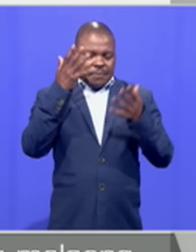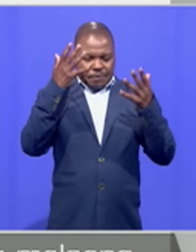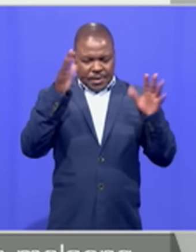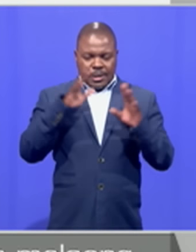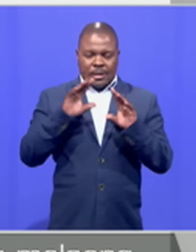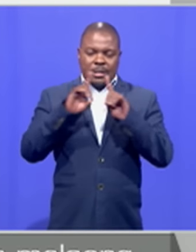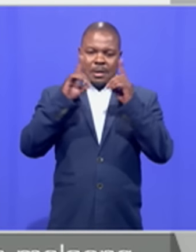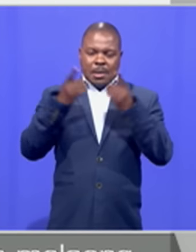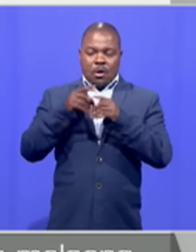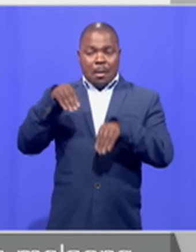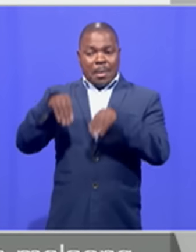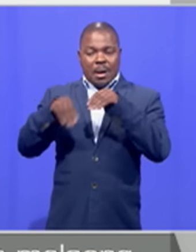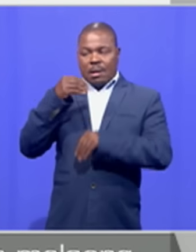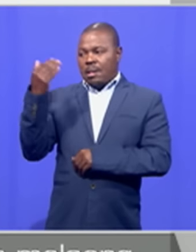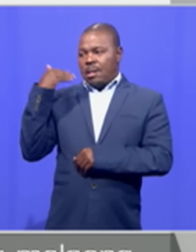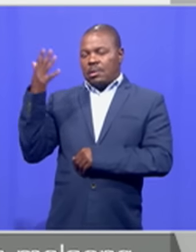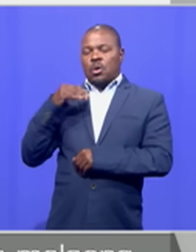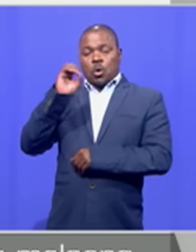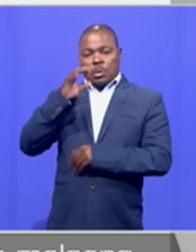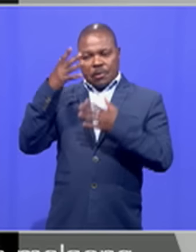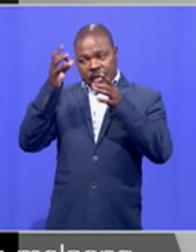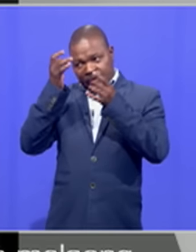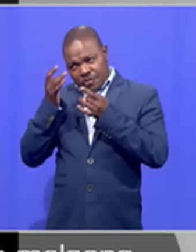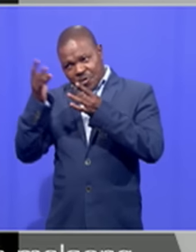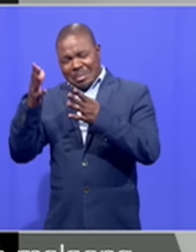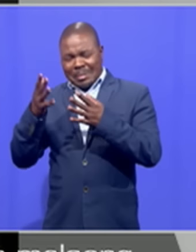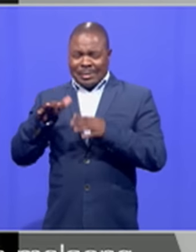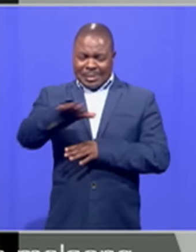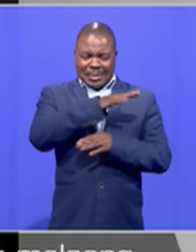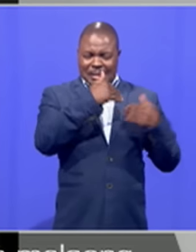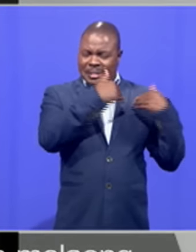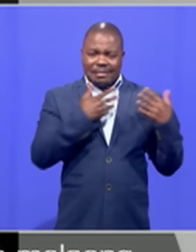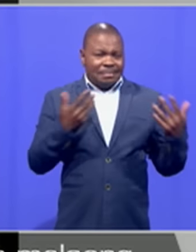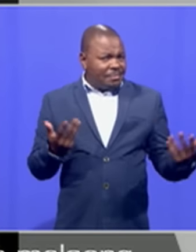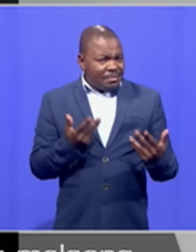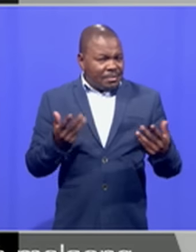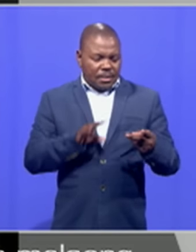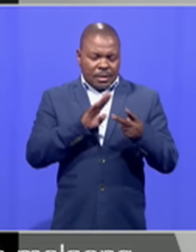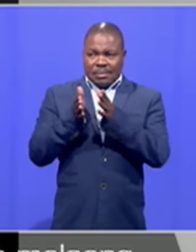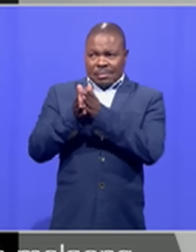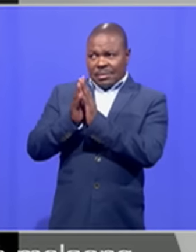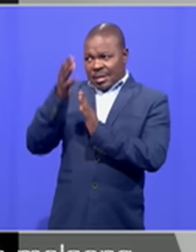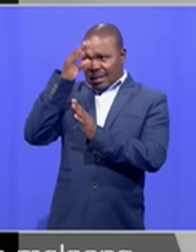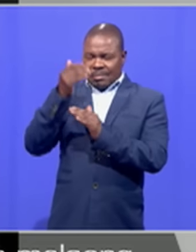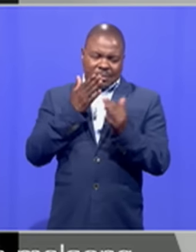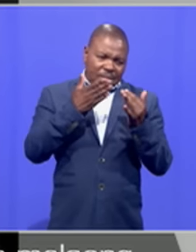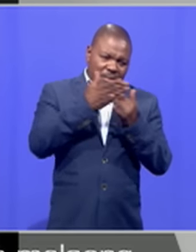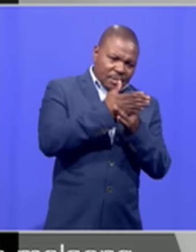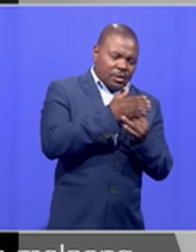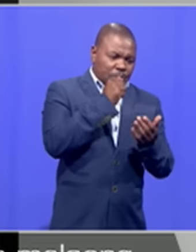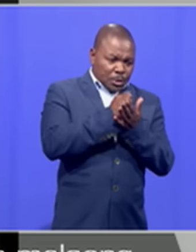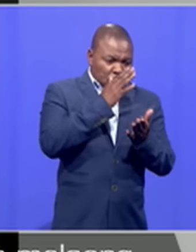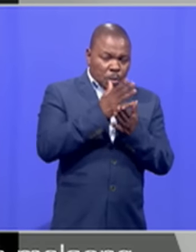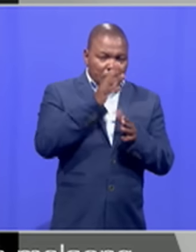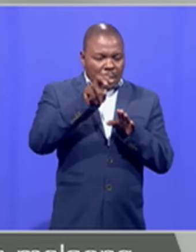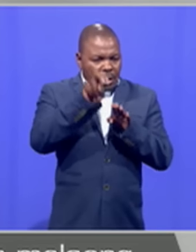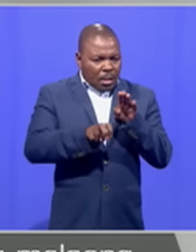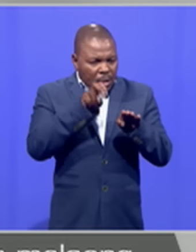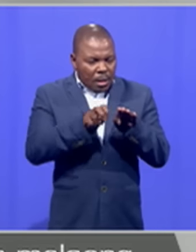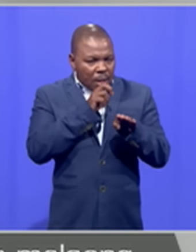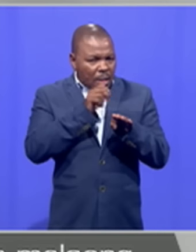la diminerale ka diphalane ba tlhagisa matshwenyego ka ga tshireletsego ya bone le go kopa puso go tsereganya le go netefatsa fa go epa e se ka fa